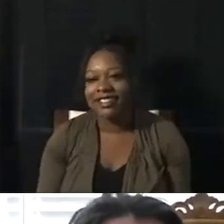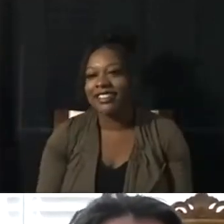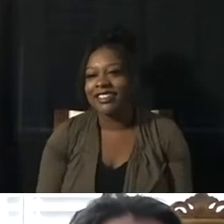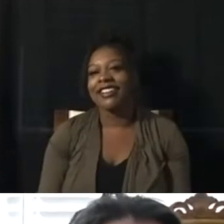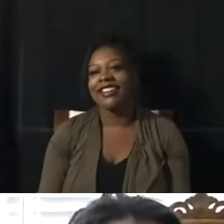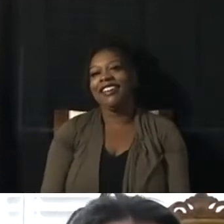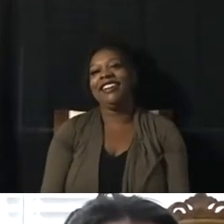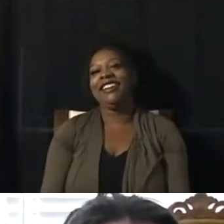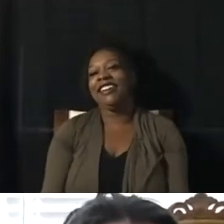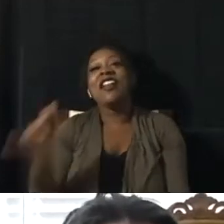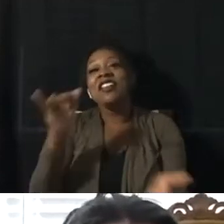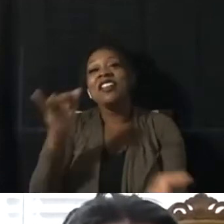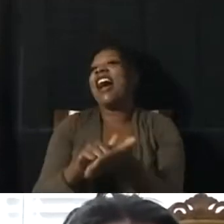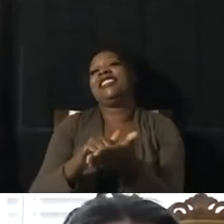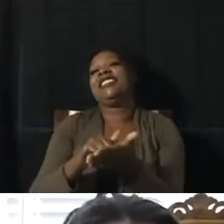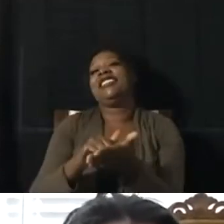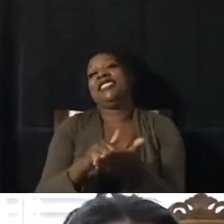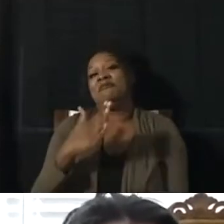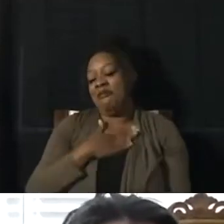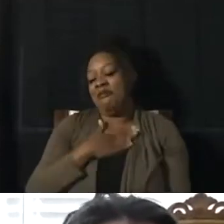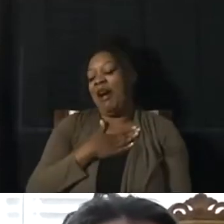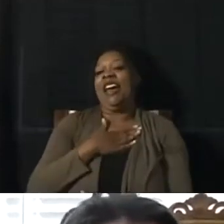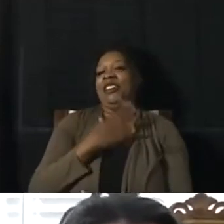That's my 2 cents.